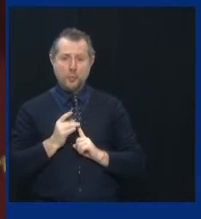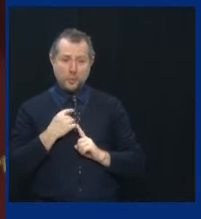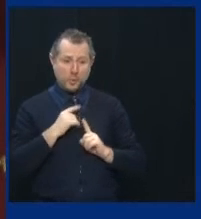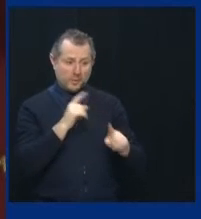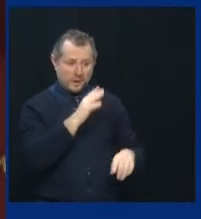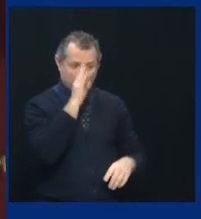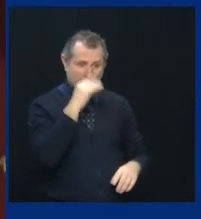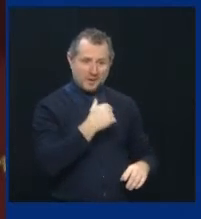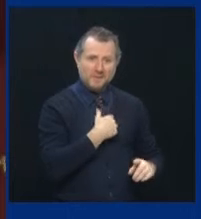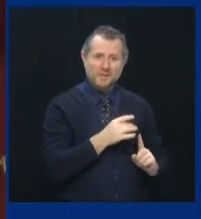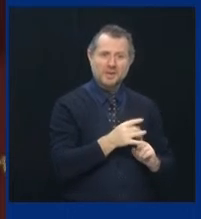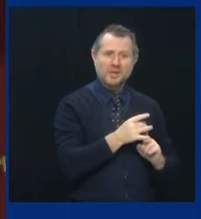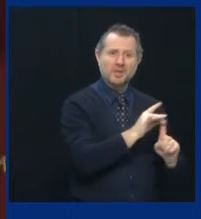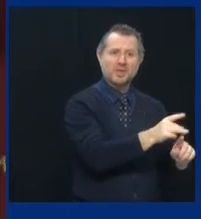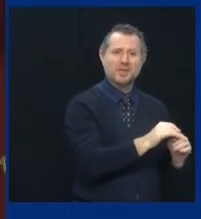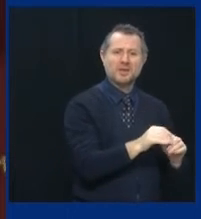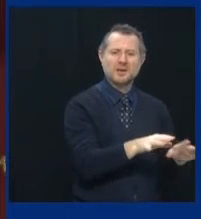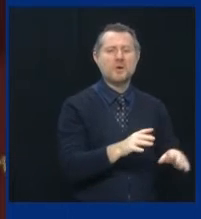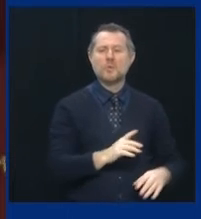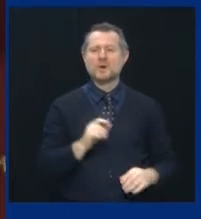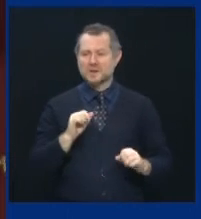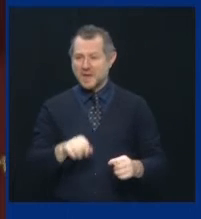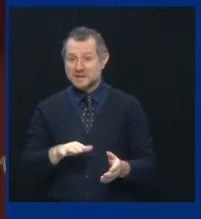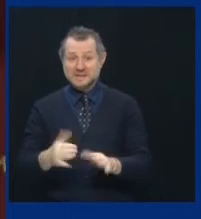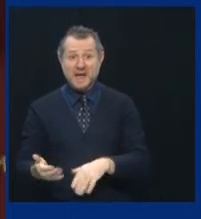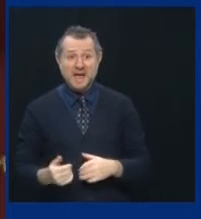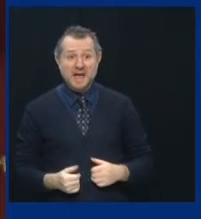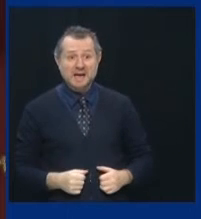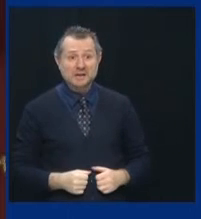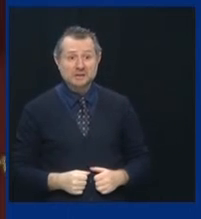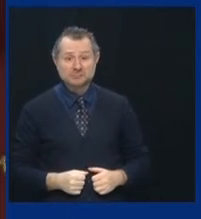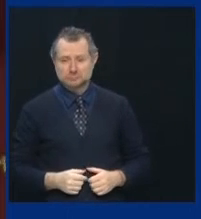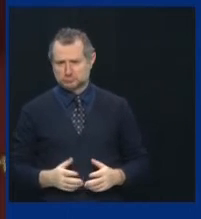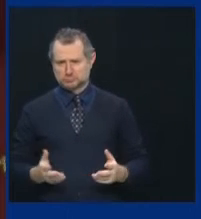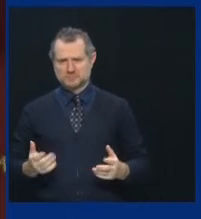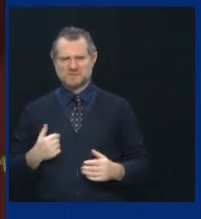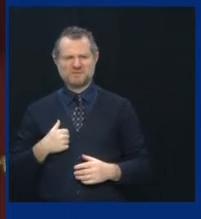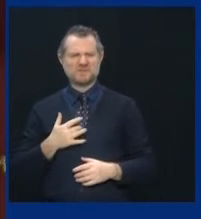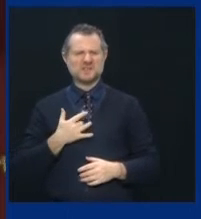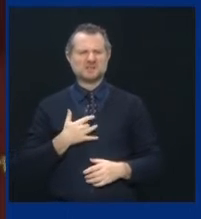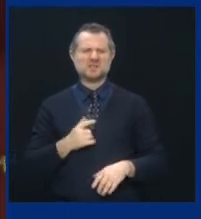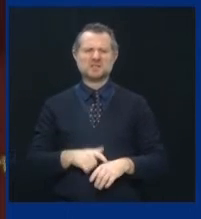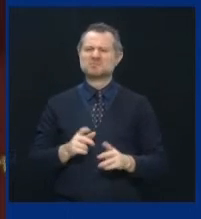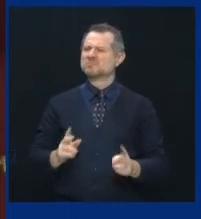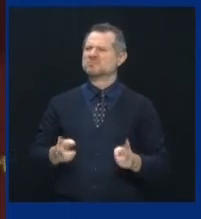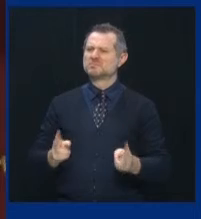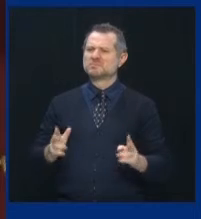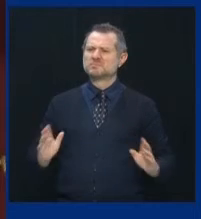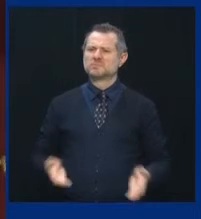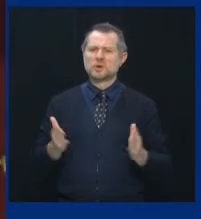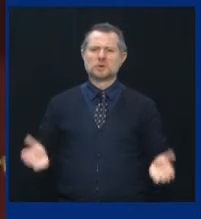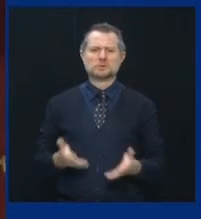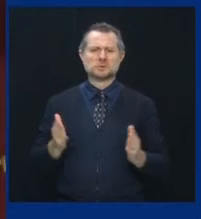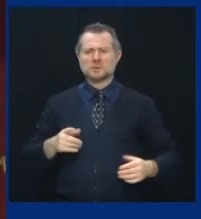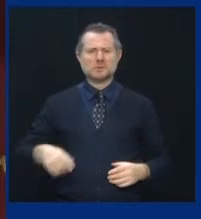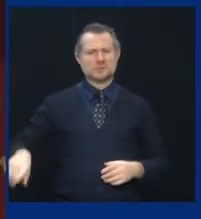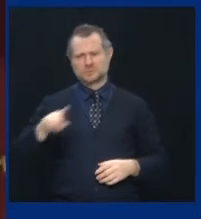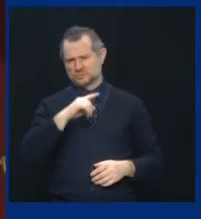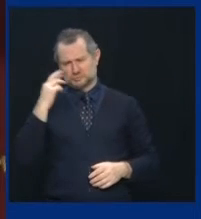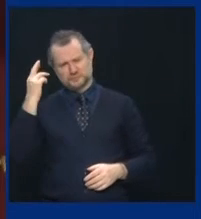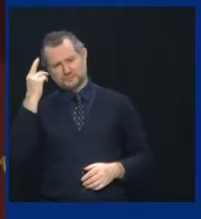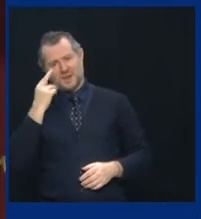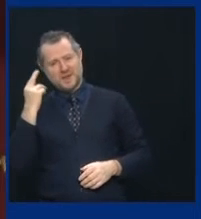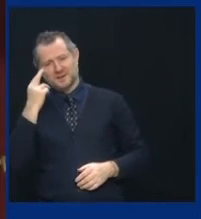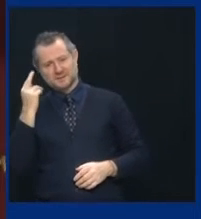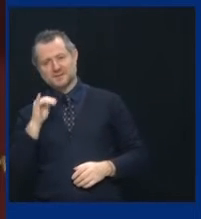and, unfortunately, potentially die. So there is the sense of urgency, and I urge everyone to recognize that this is a high